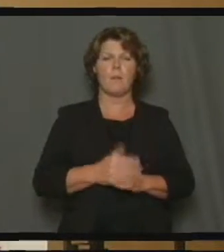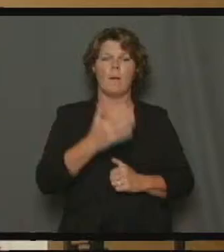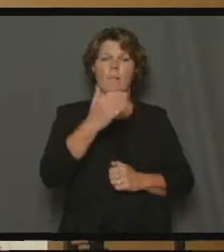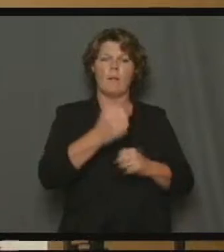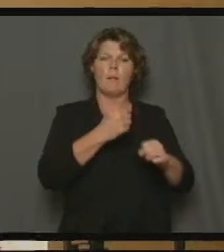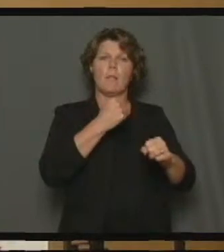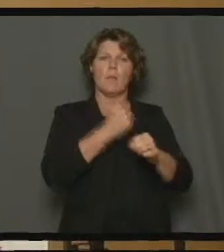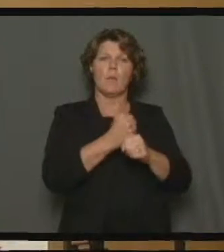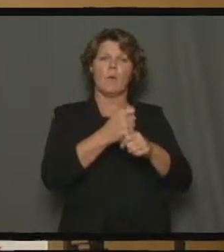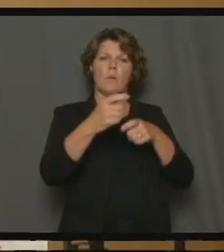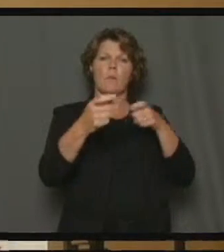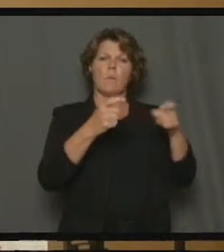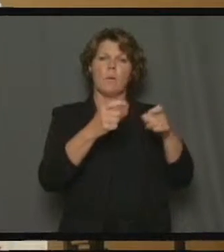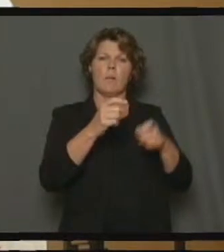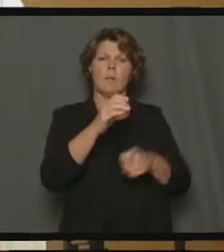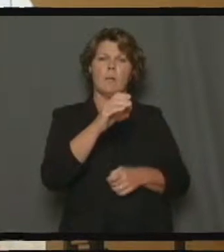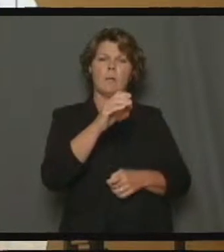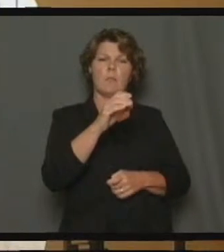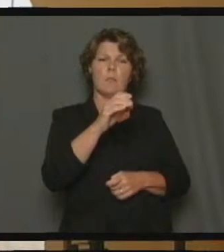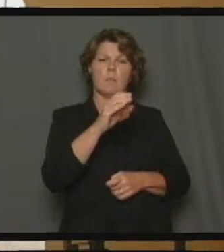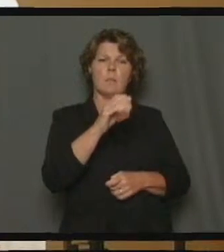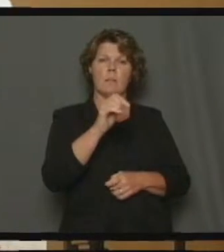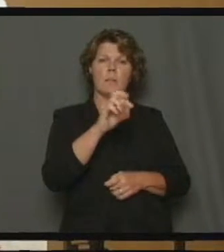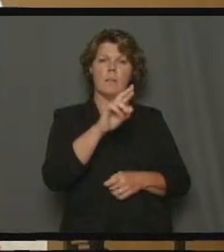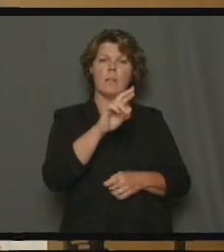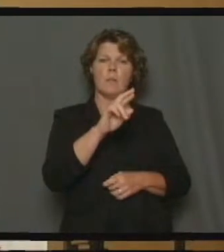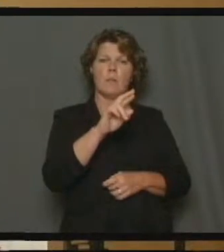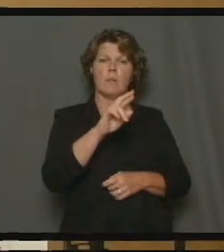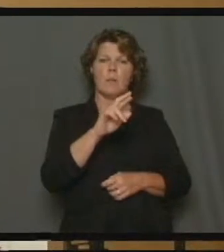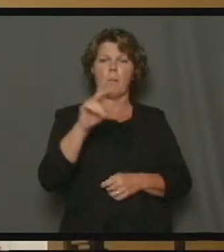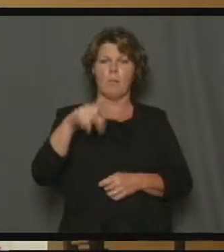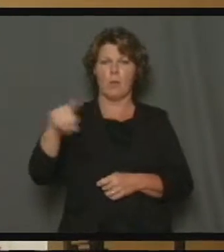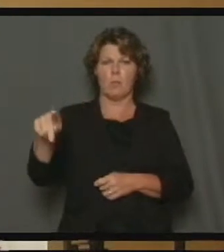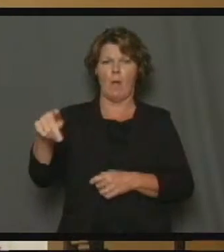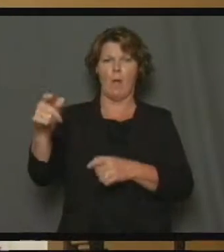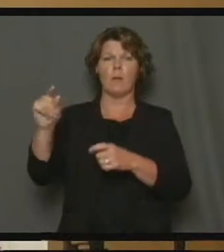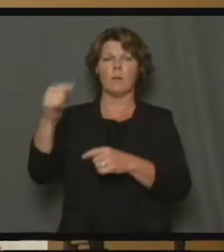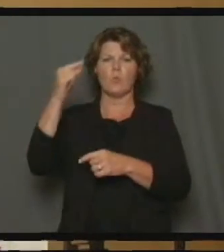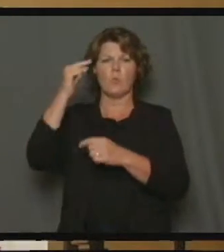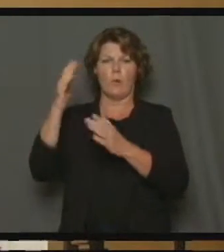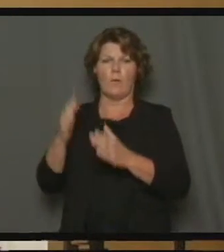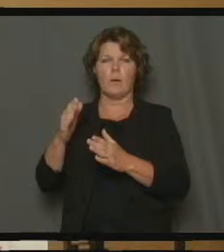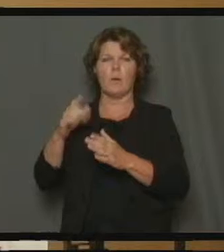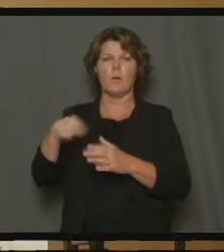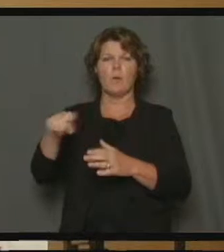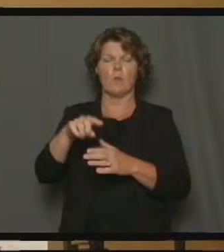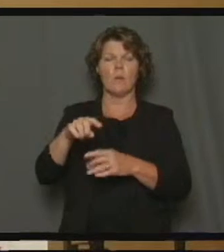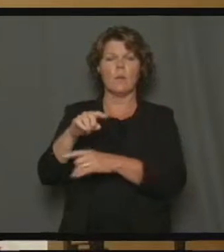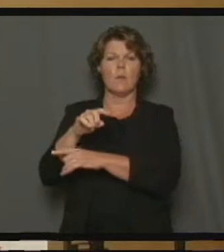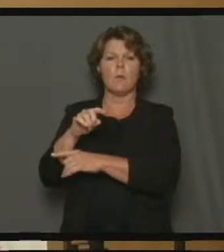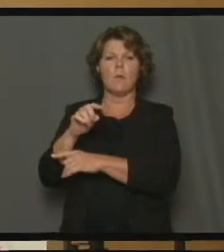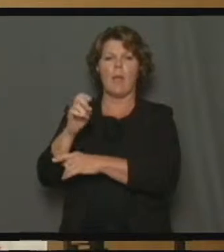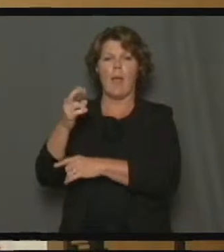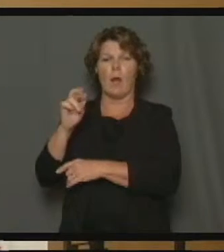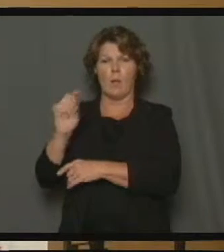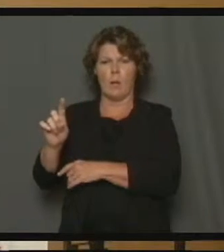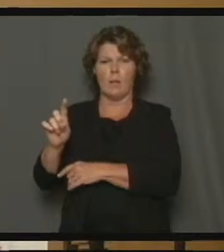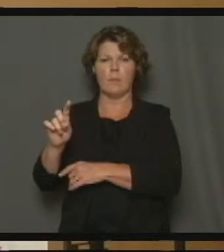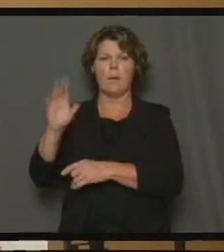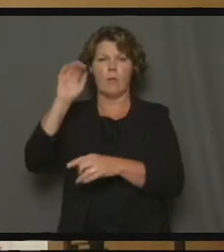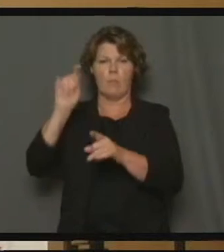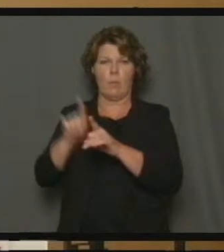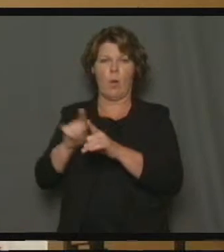reign of Tiberius Caesar, Pontius Pilate being governor of Judea, and Herod being tetrarch of Galilee, and his brother